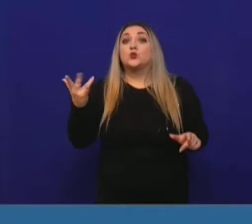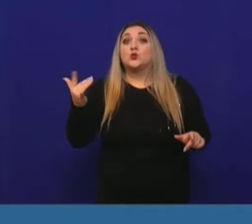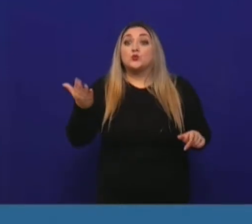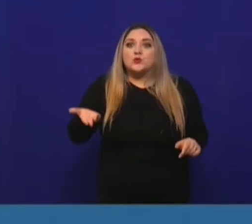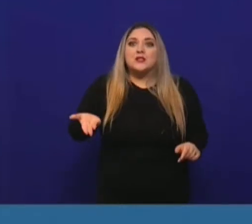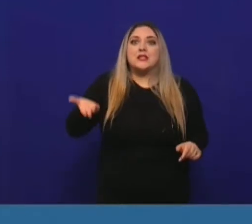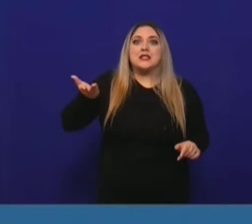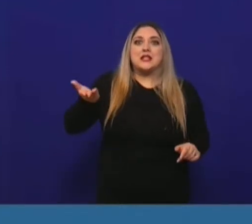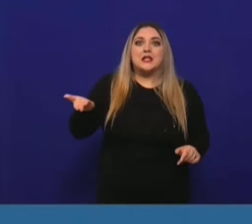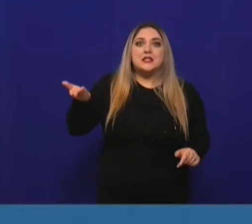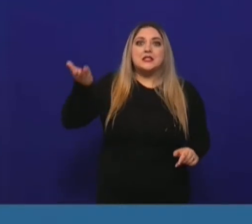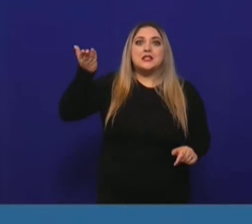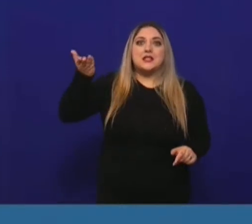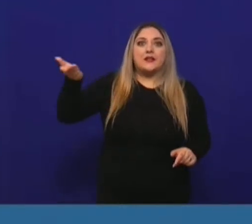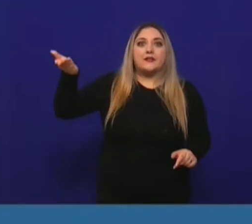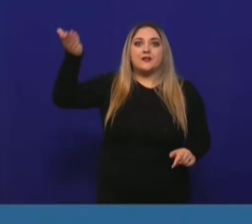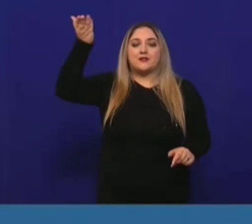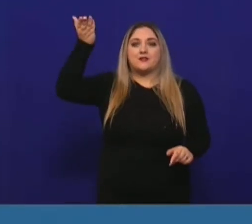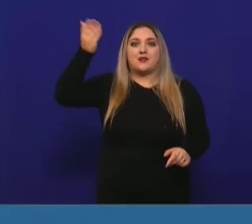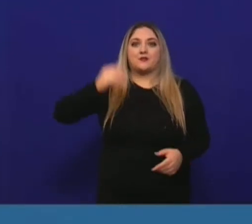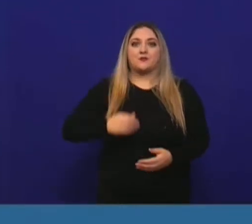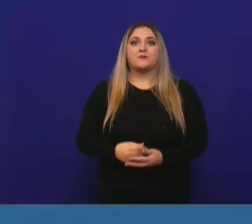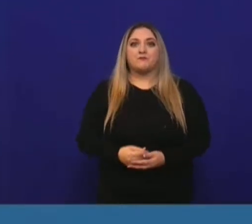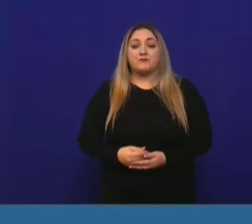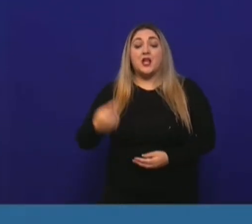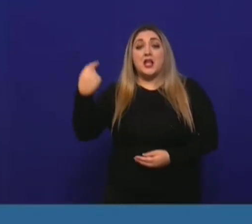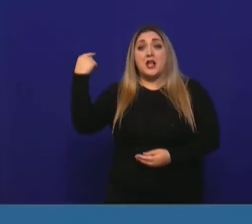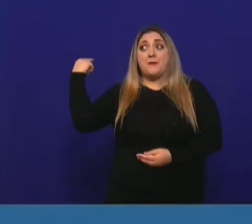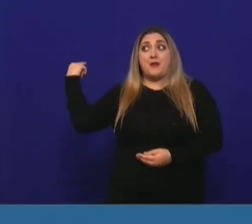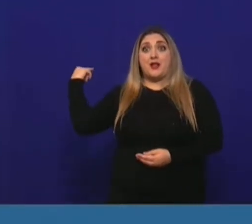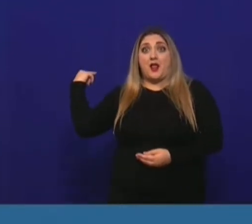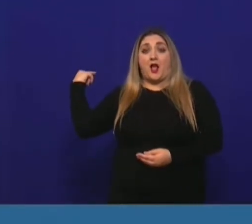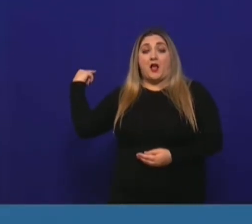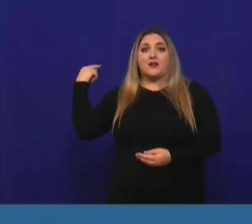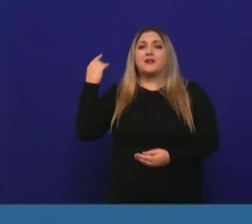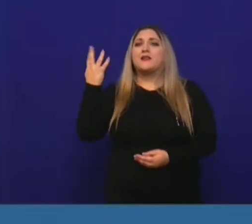ta' dożi li qegħdin nagħtu. Infatti sal-bieraħ tajna